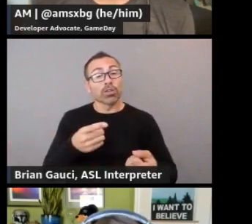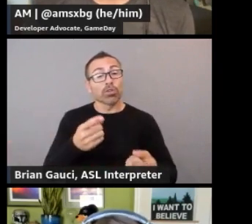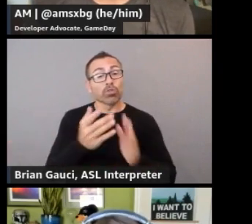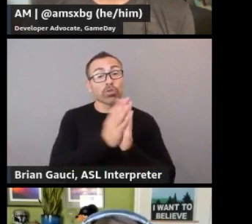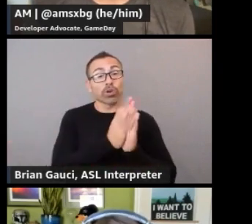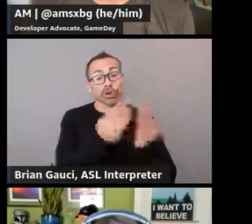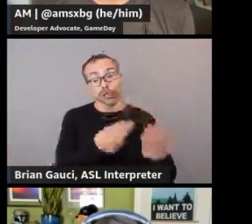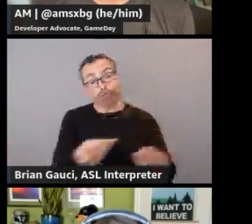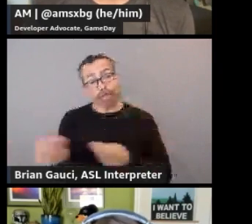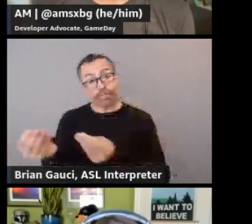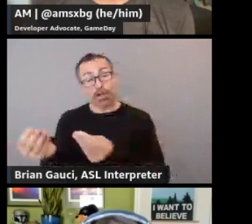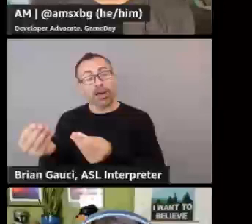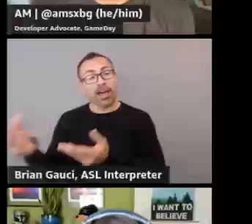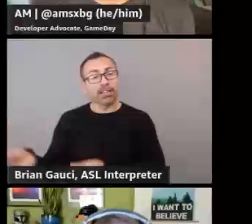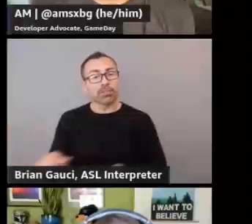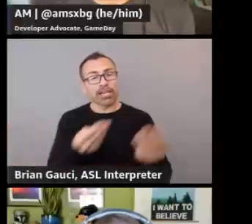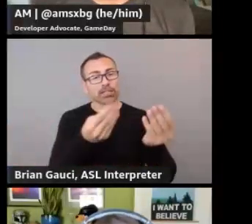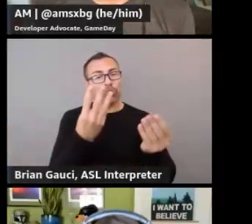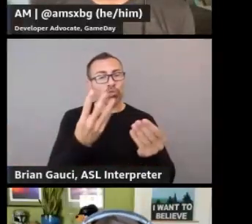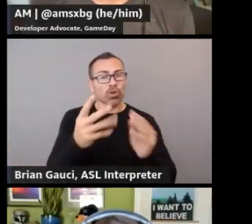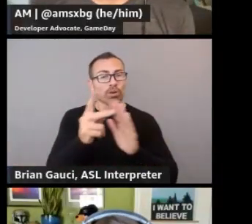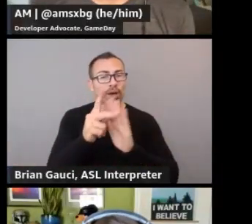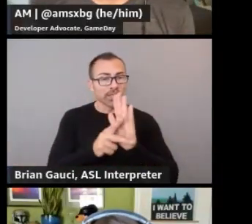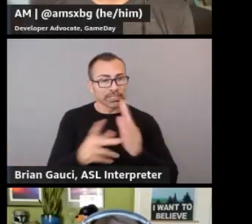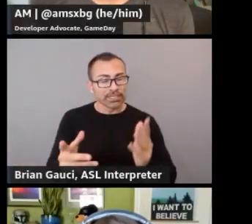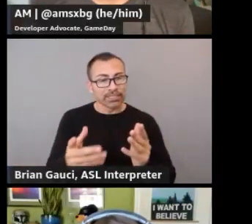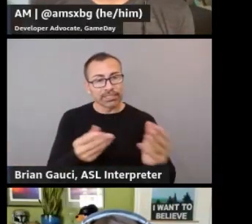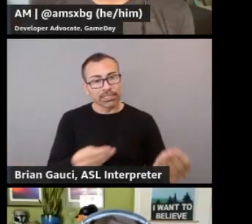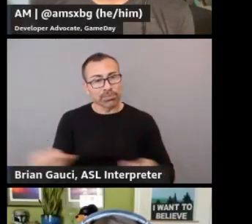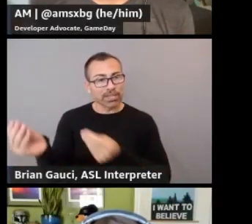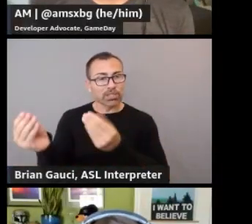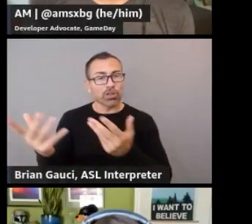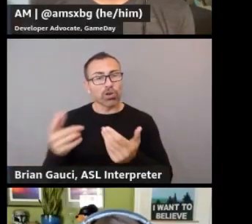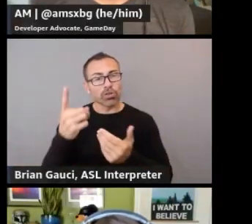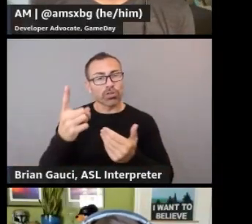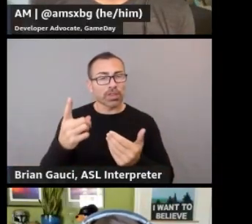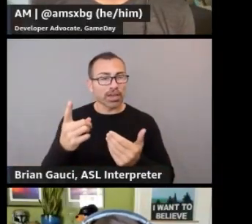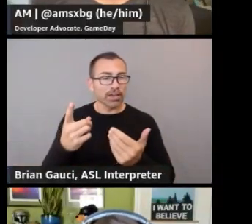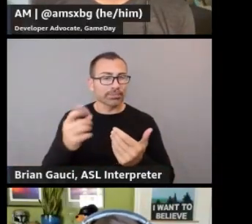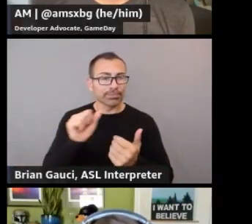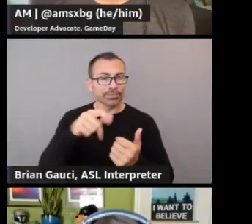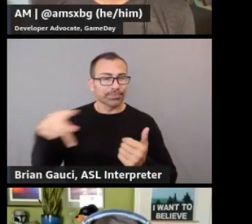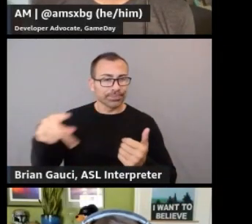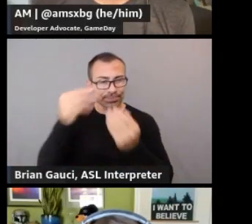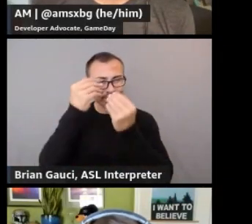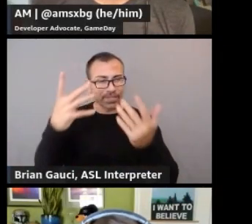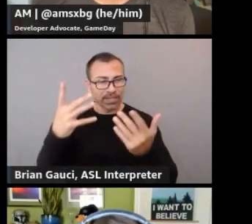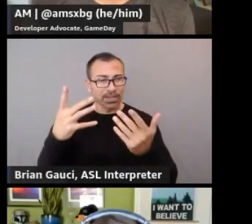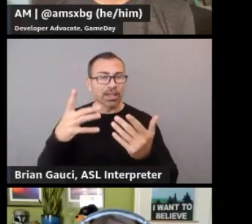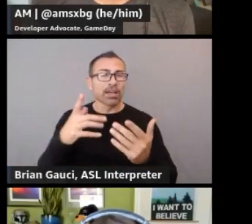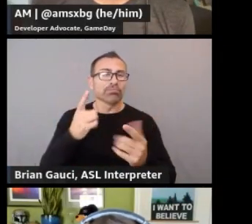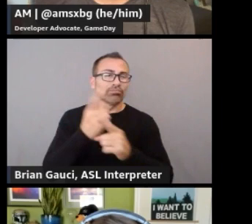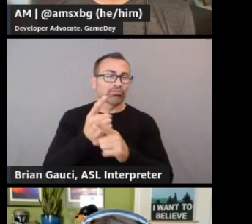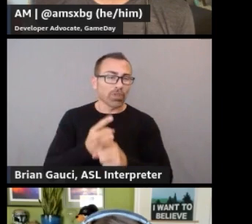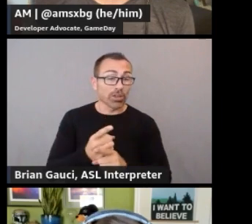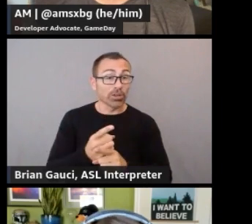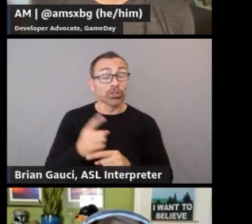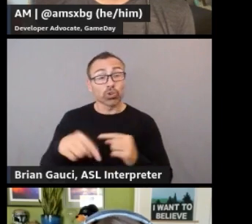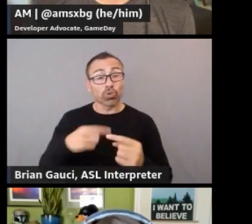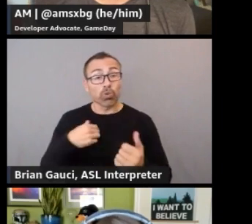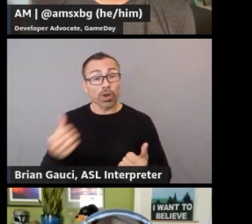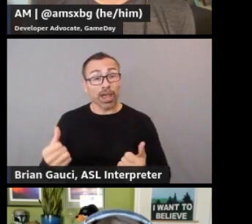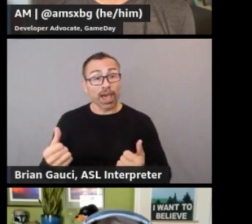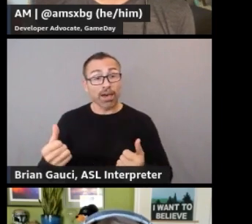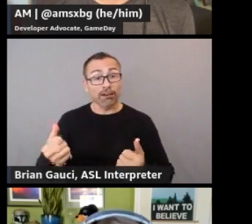those 4 policies that we saw, and it's passing along the relevant application data. When we get either allow or deny as our decision, we're able